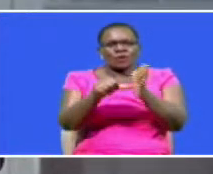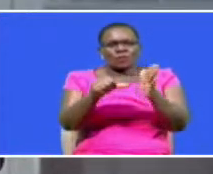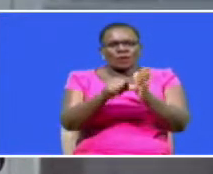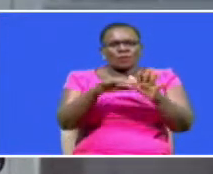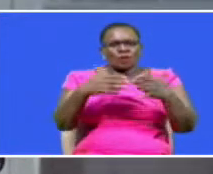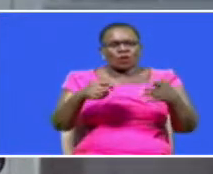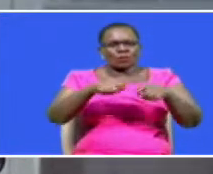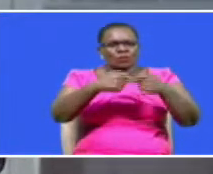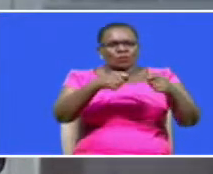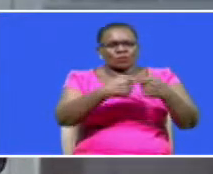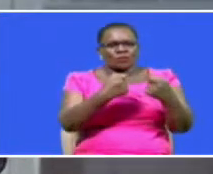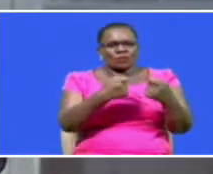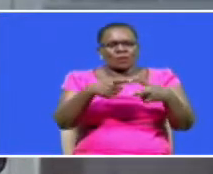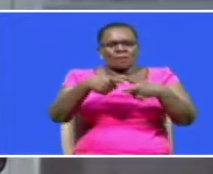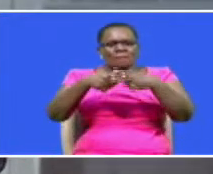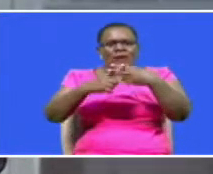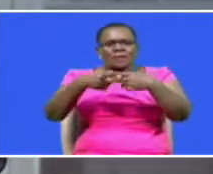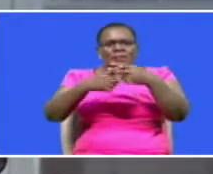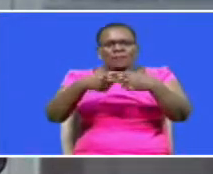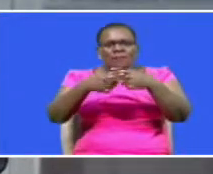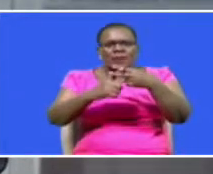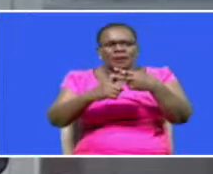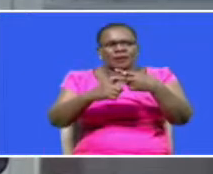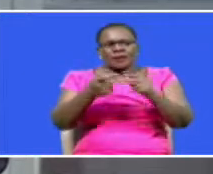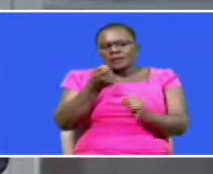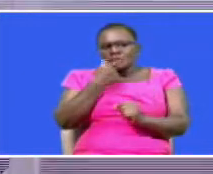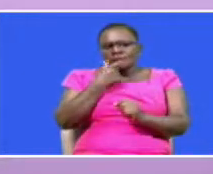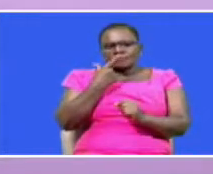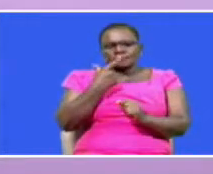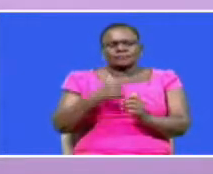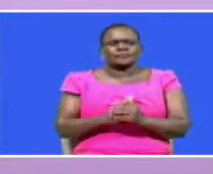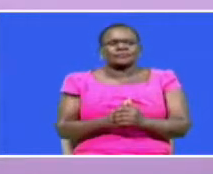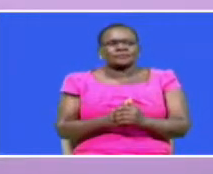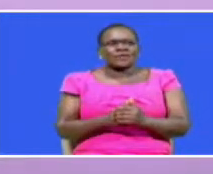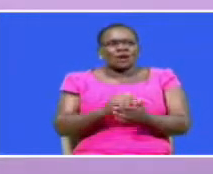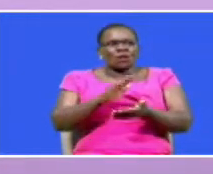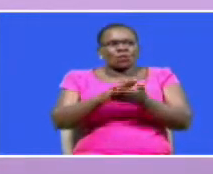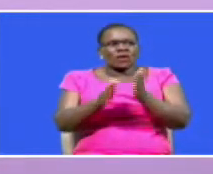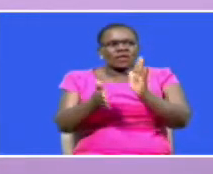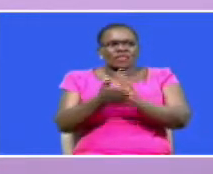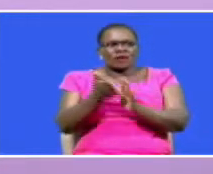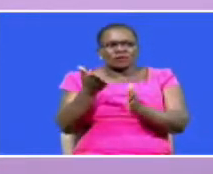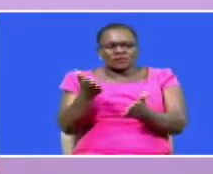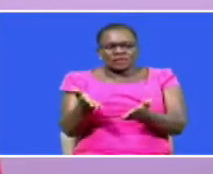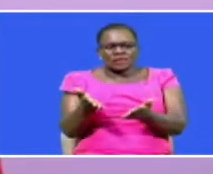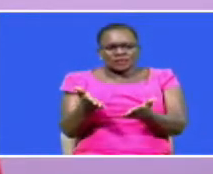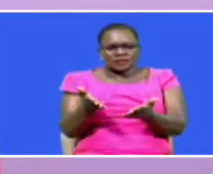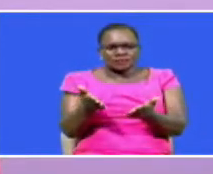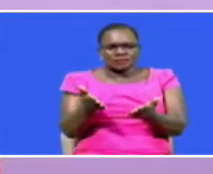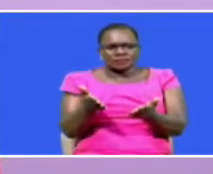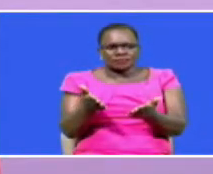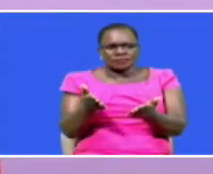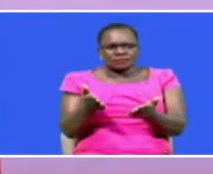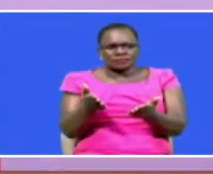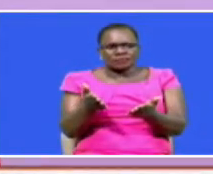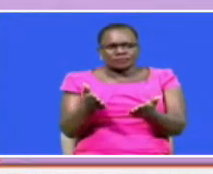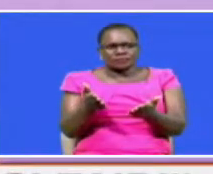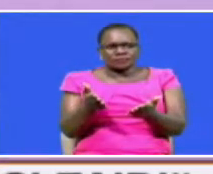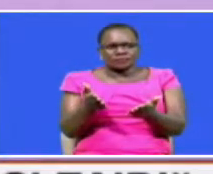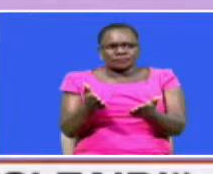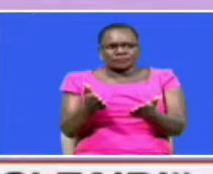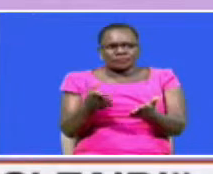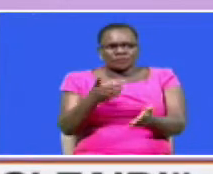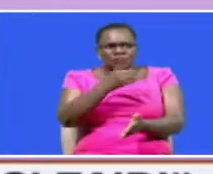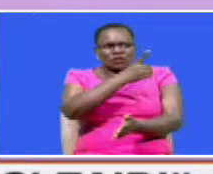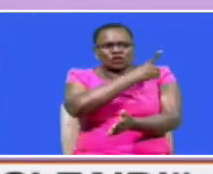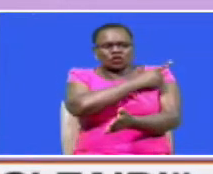hata kuharibika kwa mitambo na mashine za matibabu. Without these biomedical engineers, the